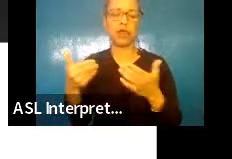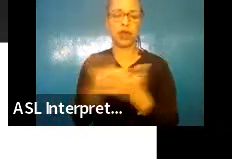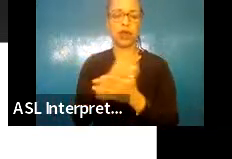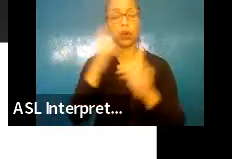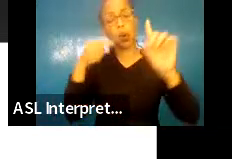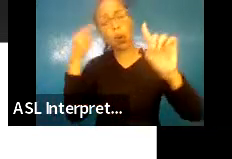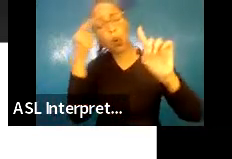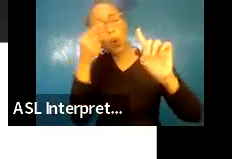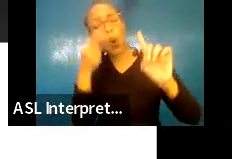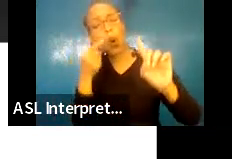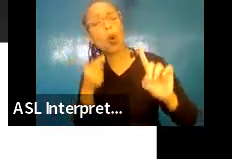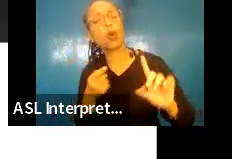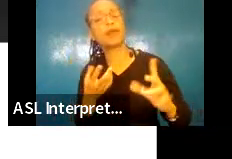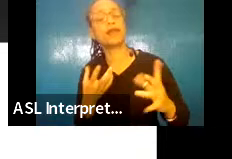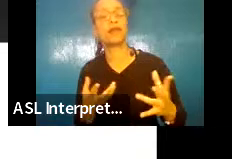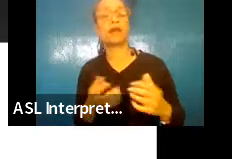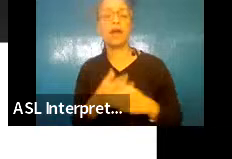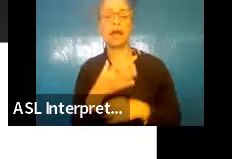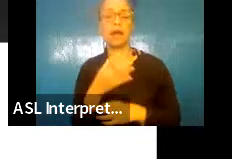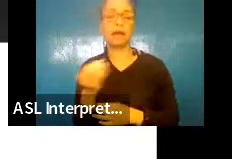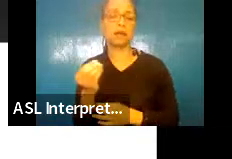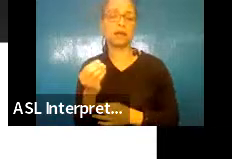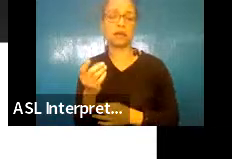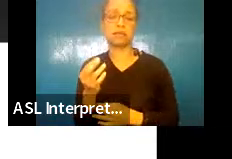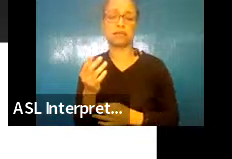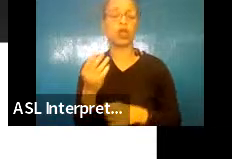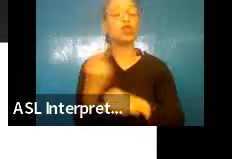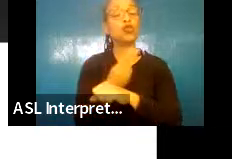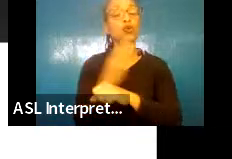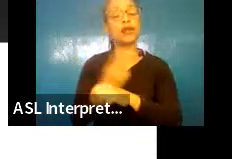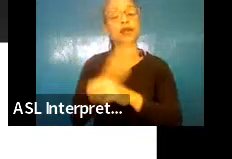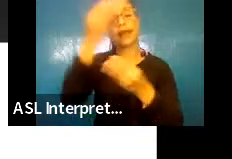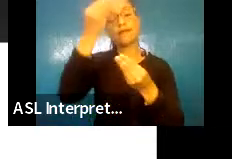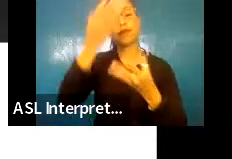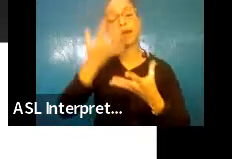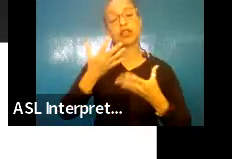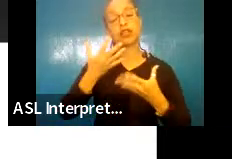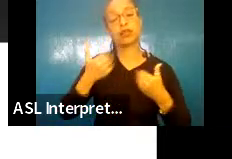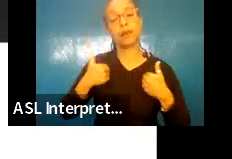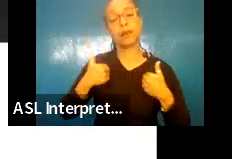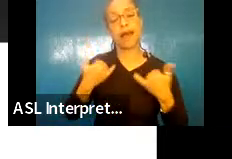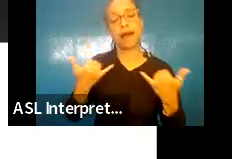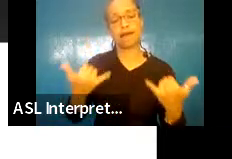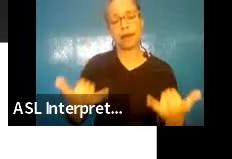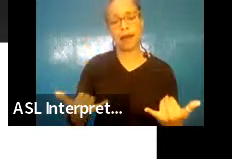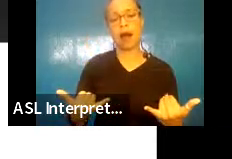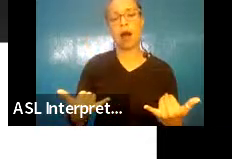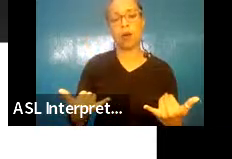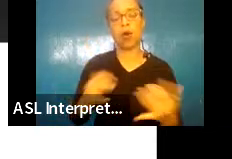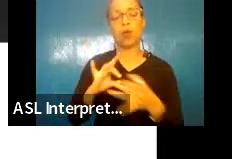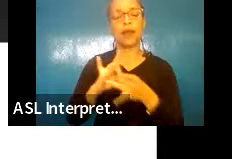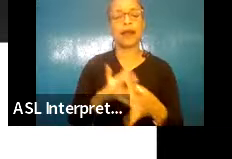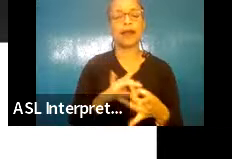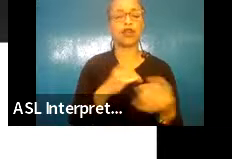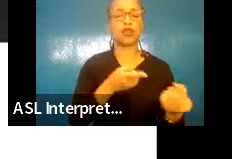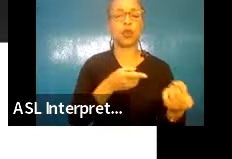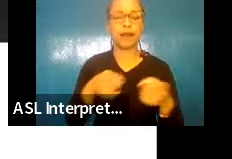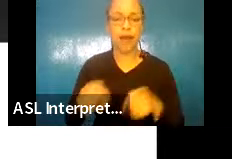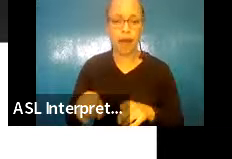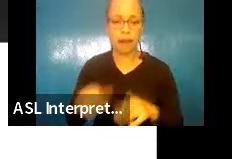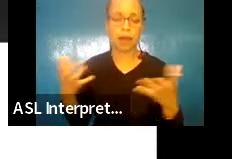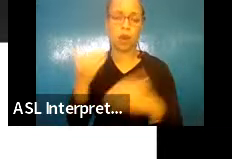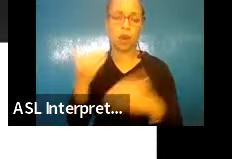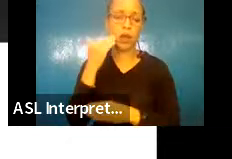new objectives, using information that we have now about what has happened, what we know